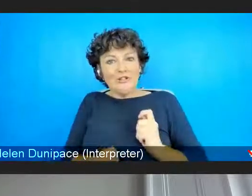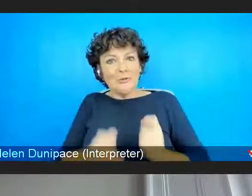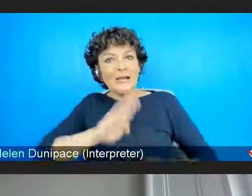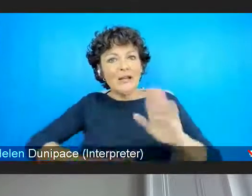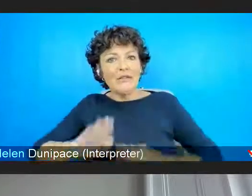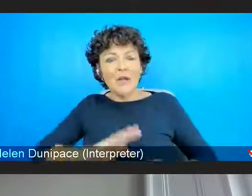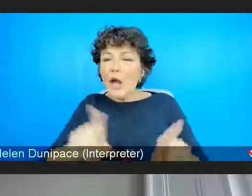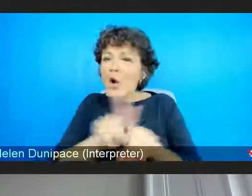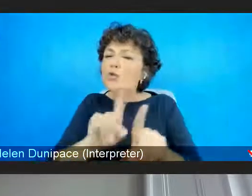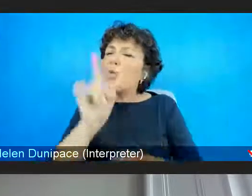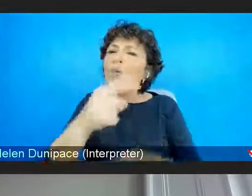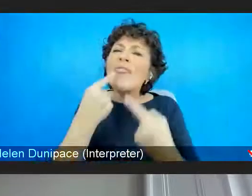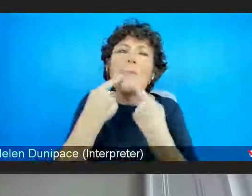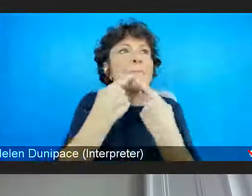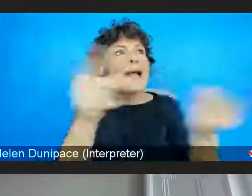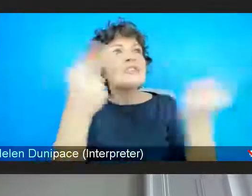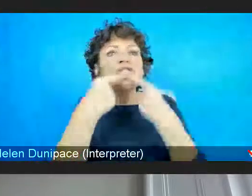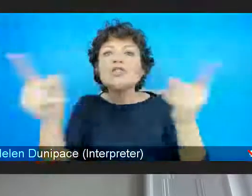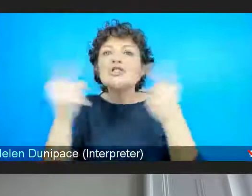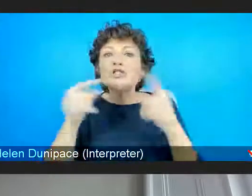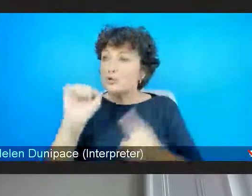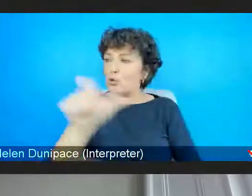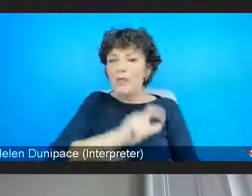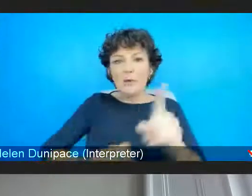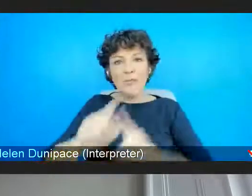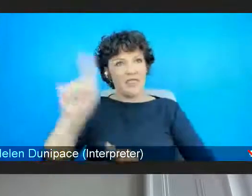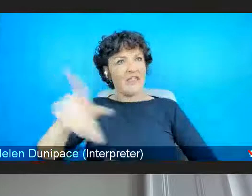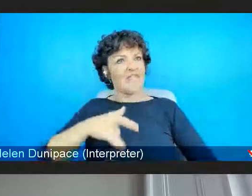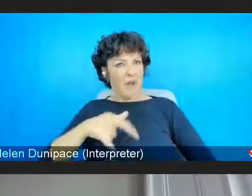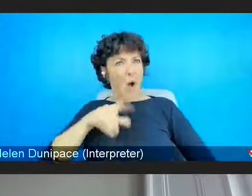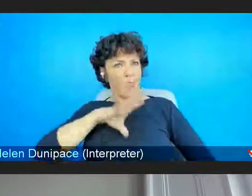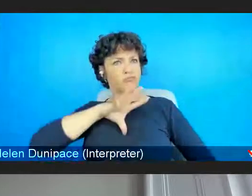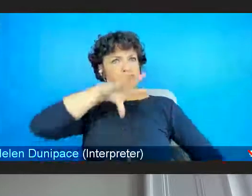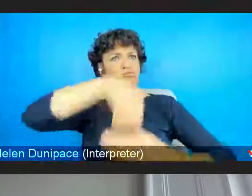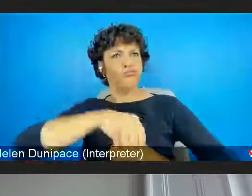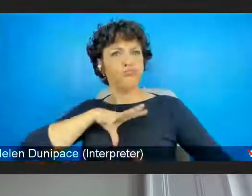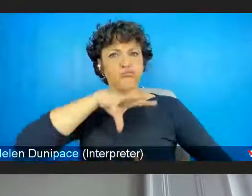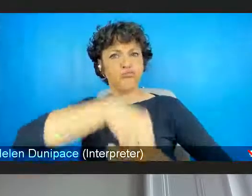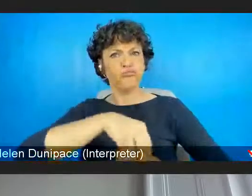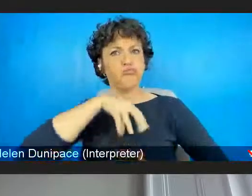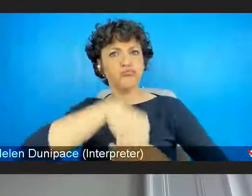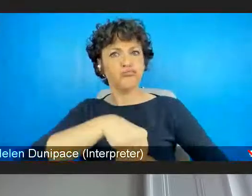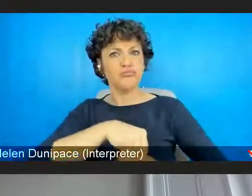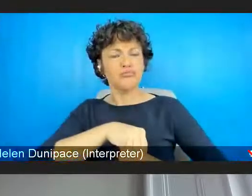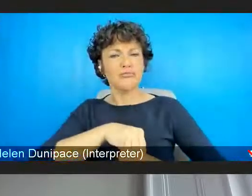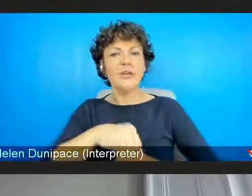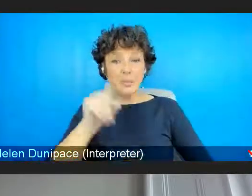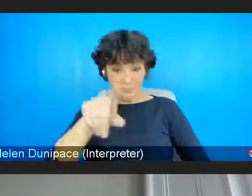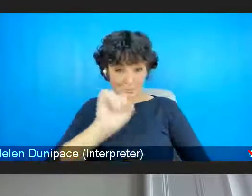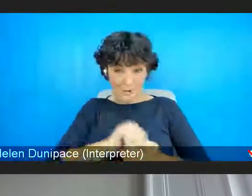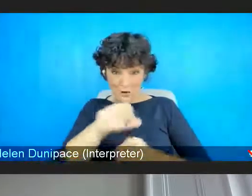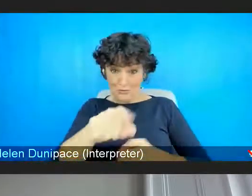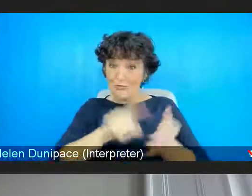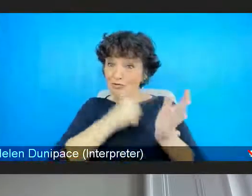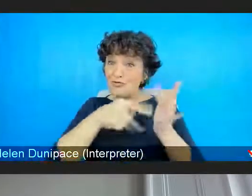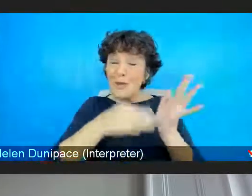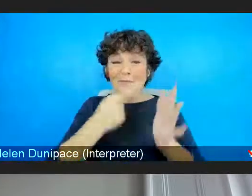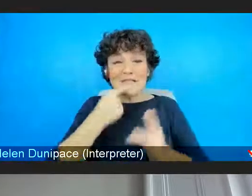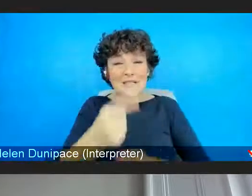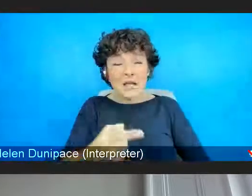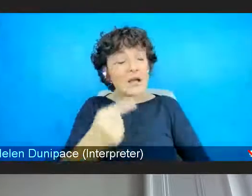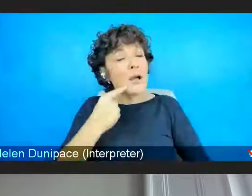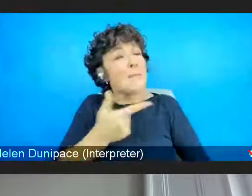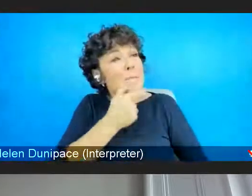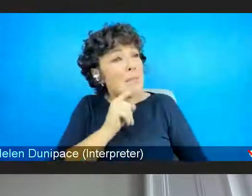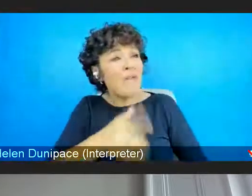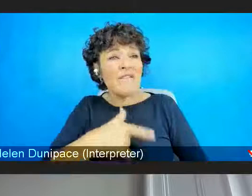community so that they think that they are a party to it, as initially we started with Jim saying, rather than being done to them,